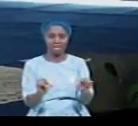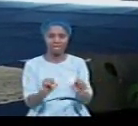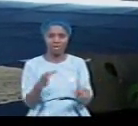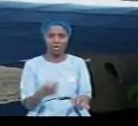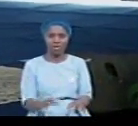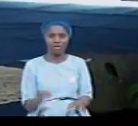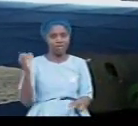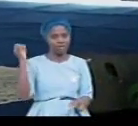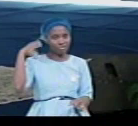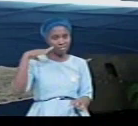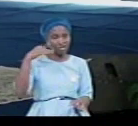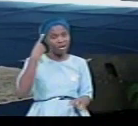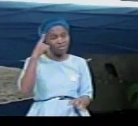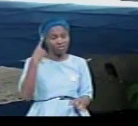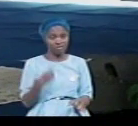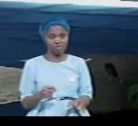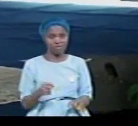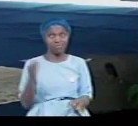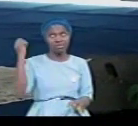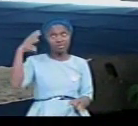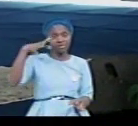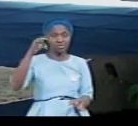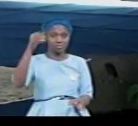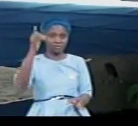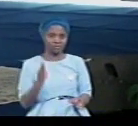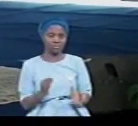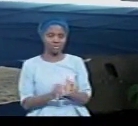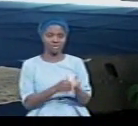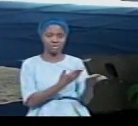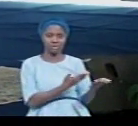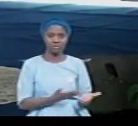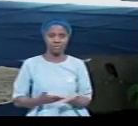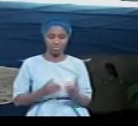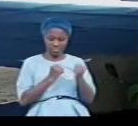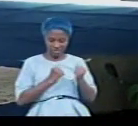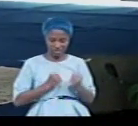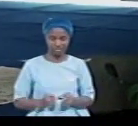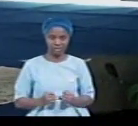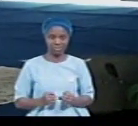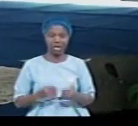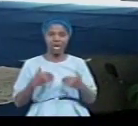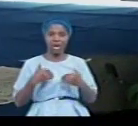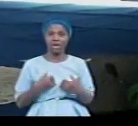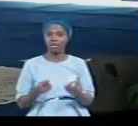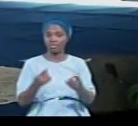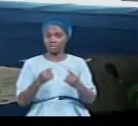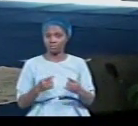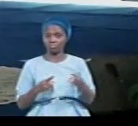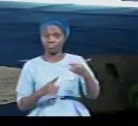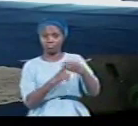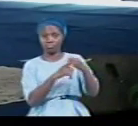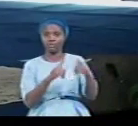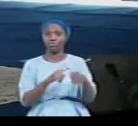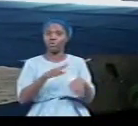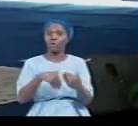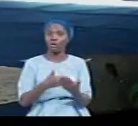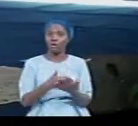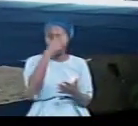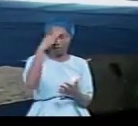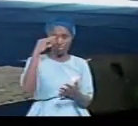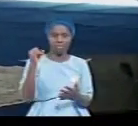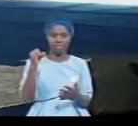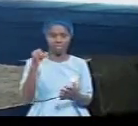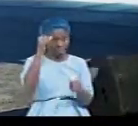grace. For the grace of God that bringeth strength has appeared unto all men.